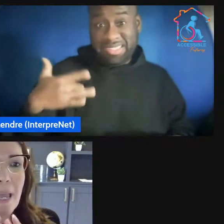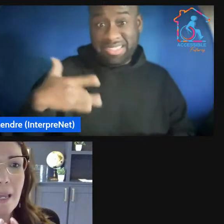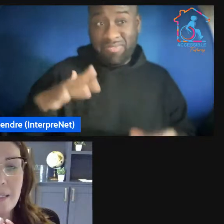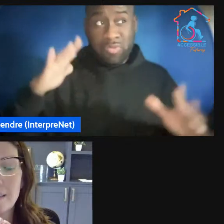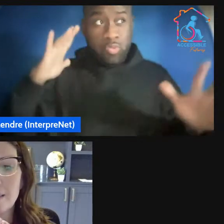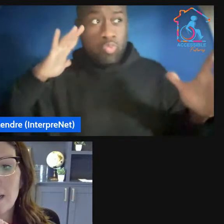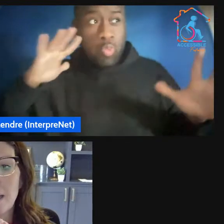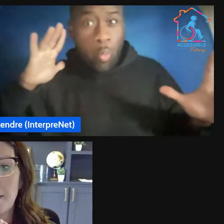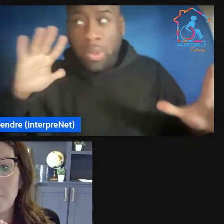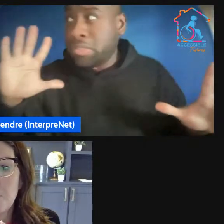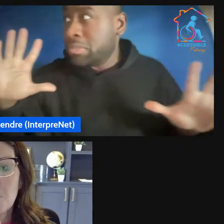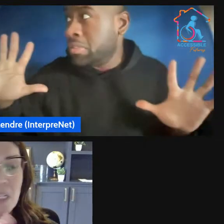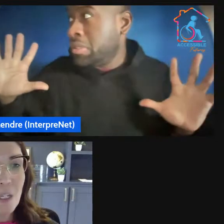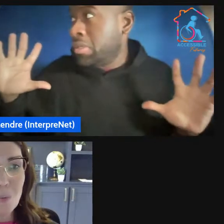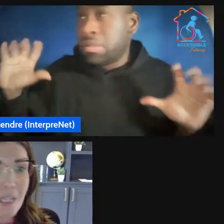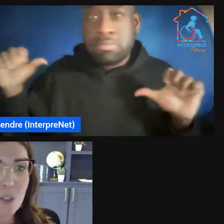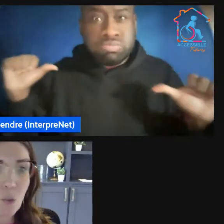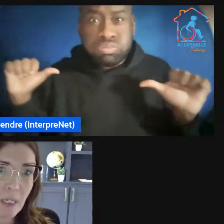noise and